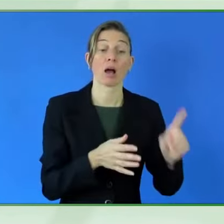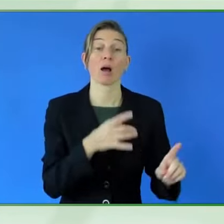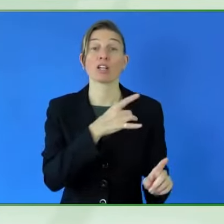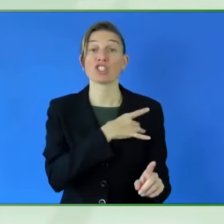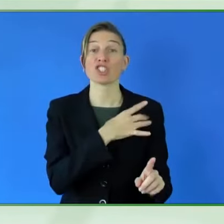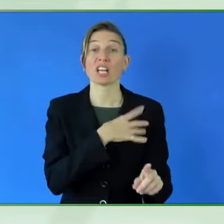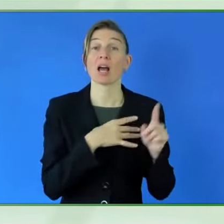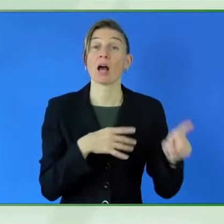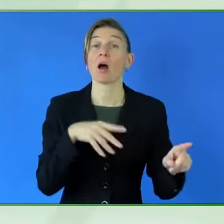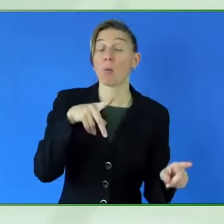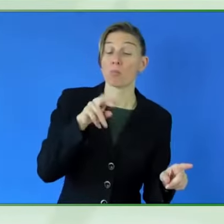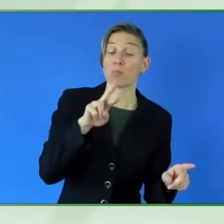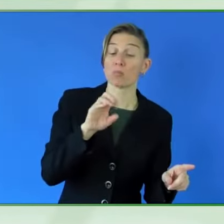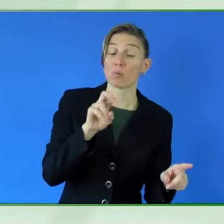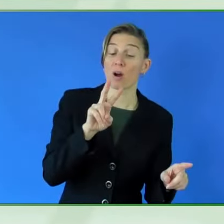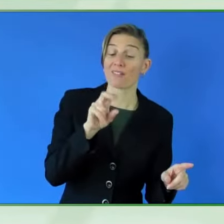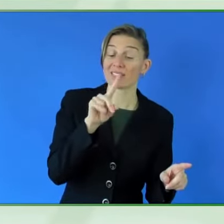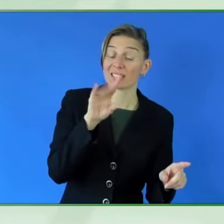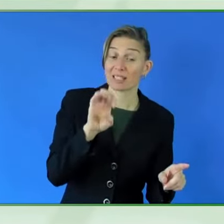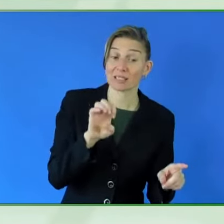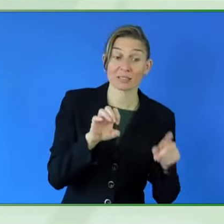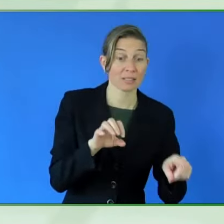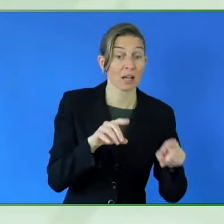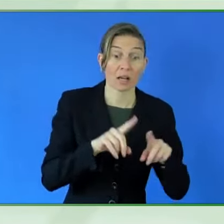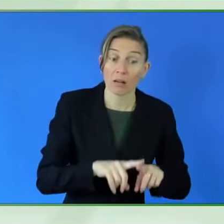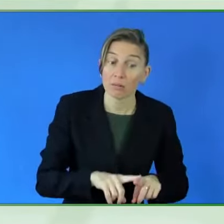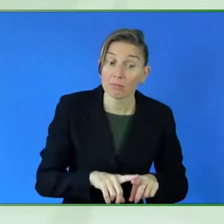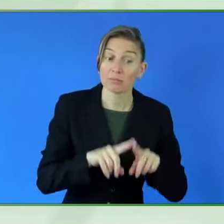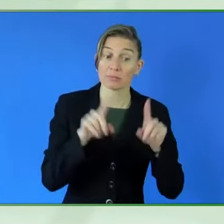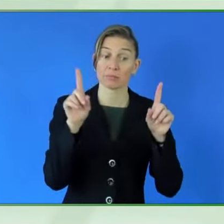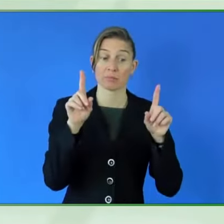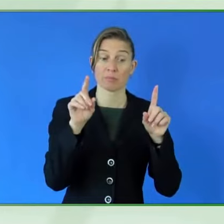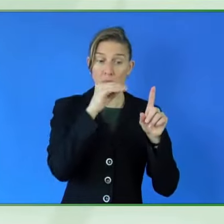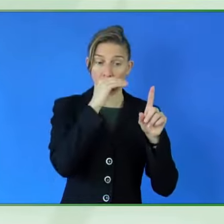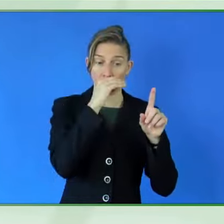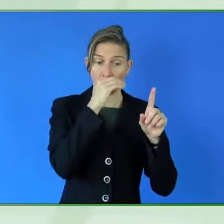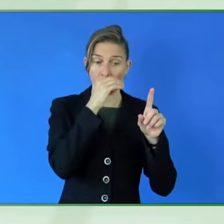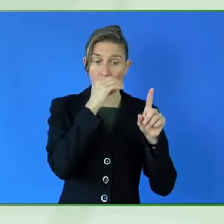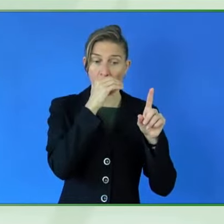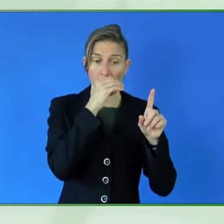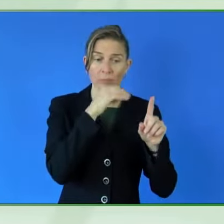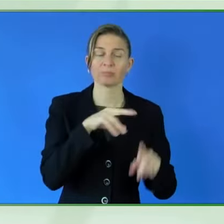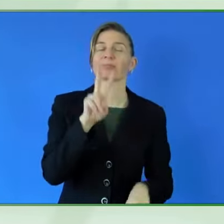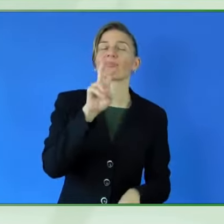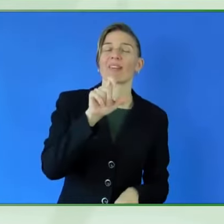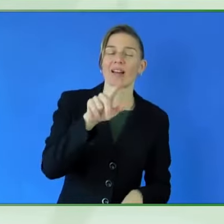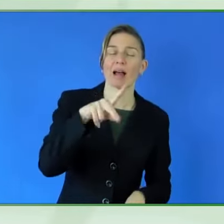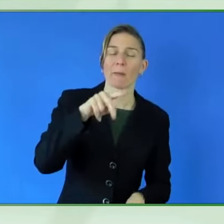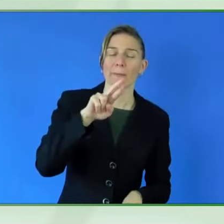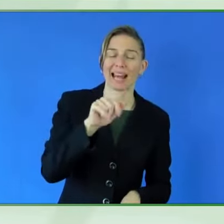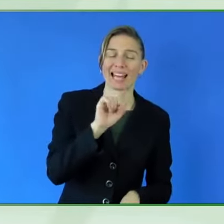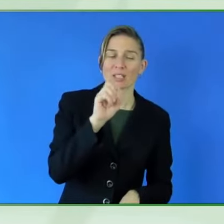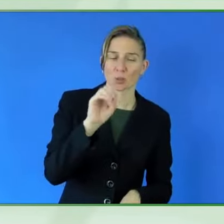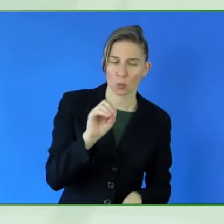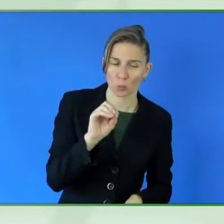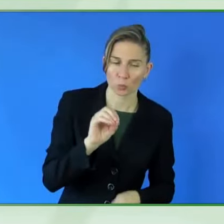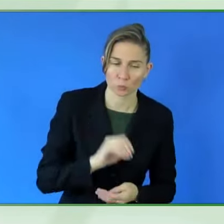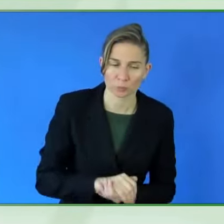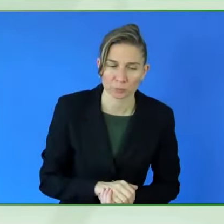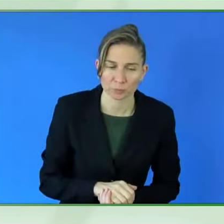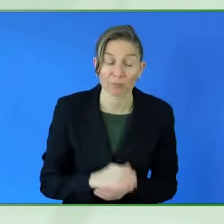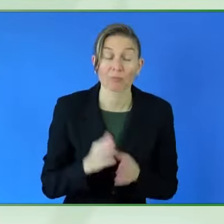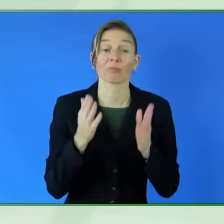the great involvement of the local municipality. which just wants to make the streets of